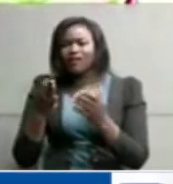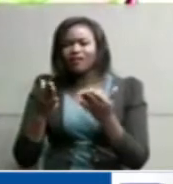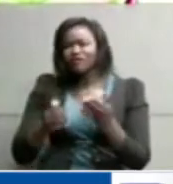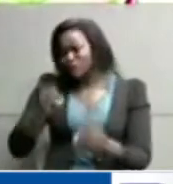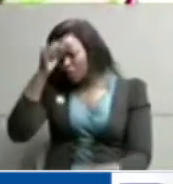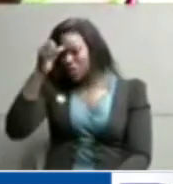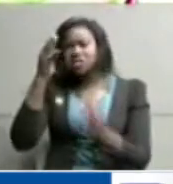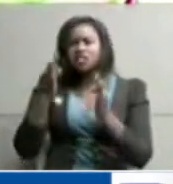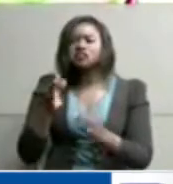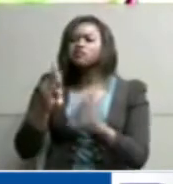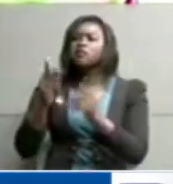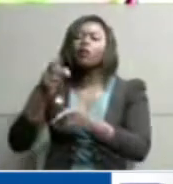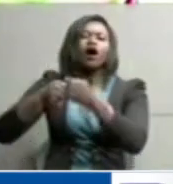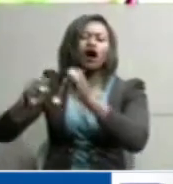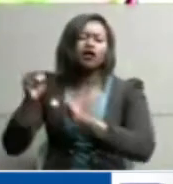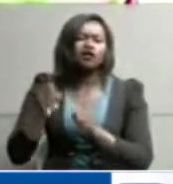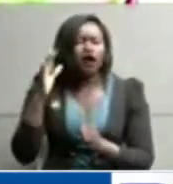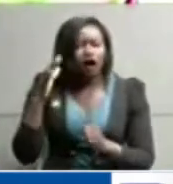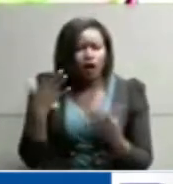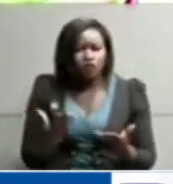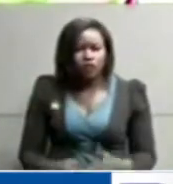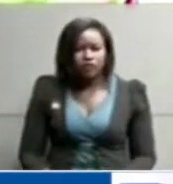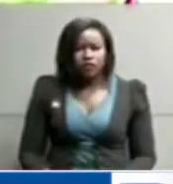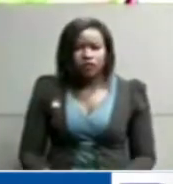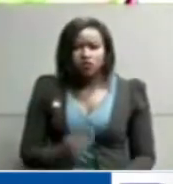Mukole, elbow.